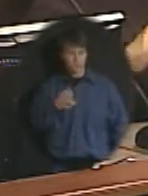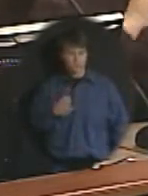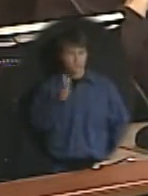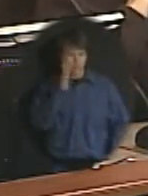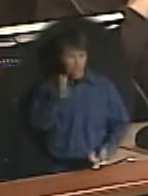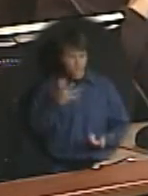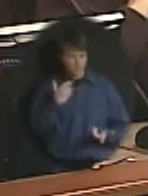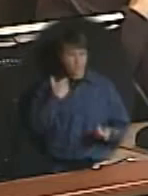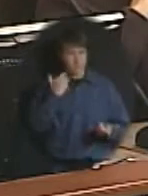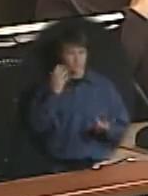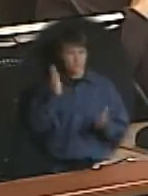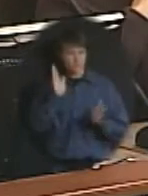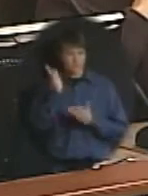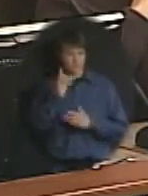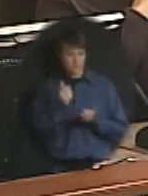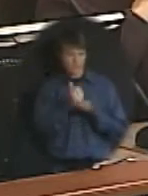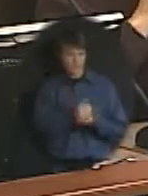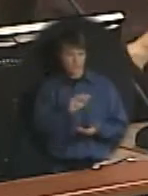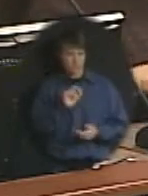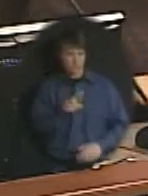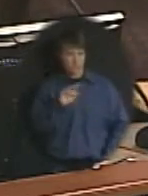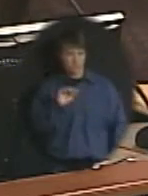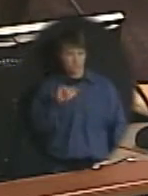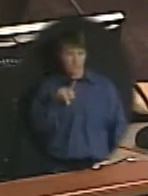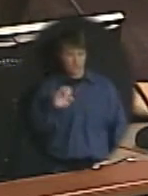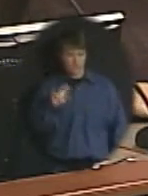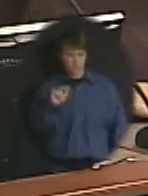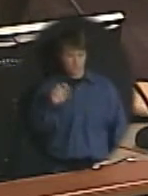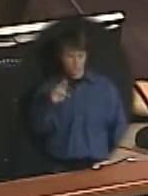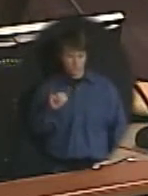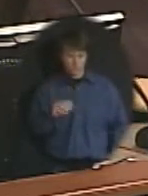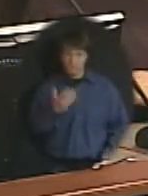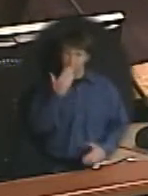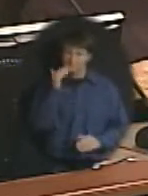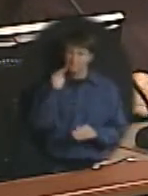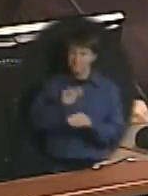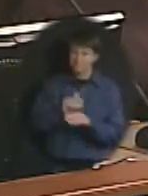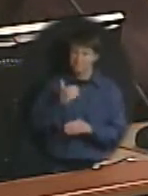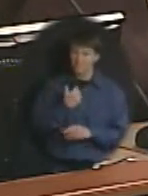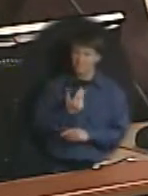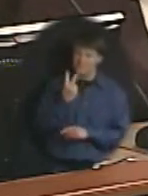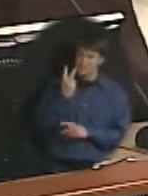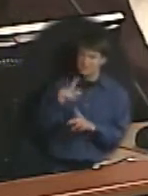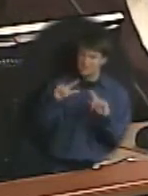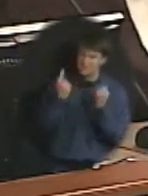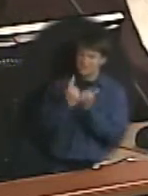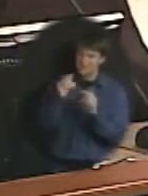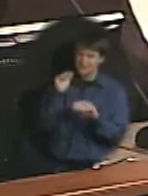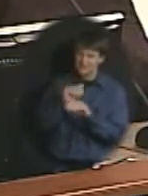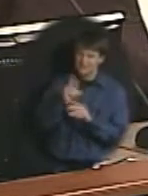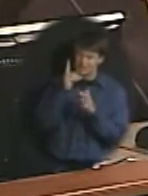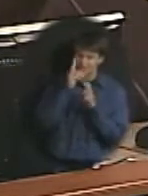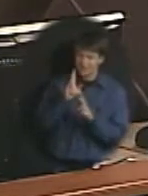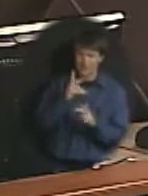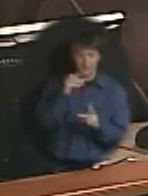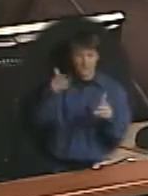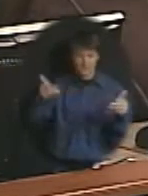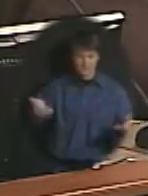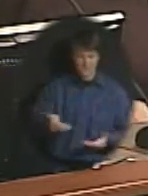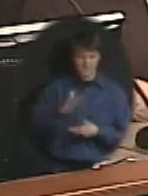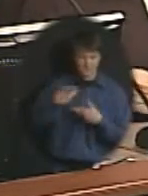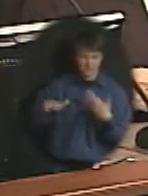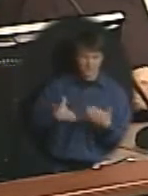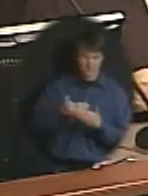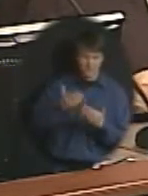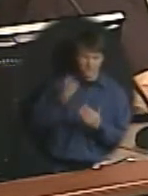of Mr. Mike Poland. Good evening. We have 2 groups to recognize tonight. I'd like to welcome all of our distinguished